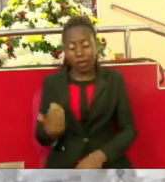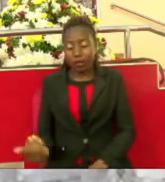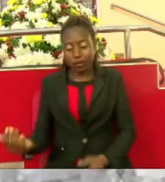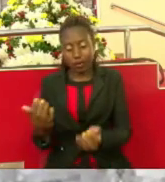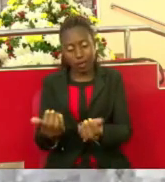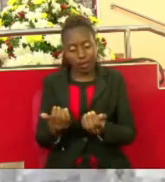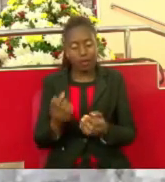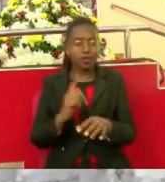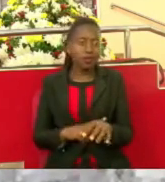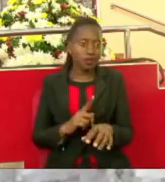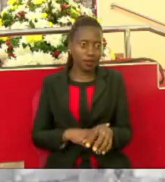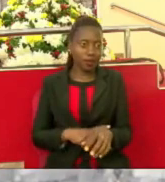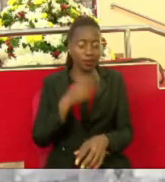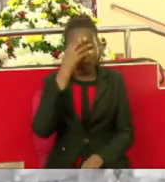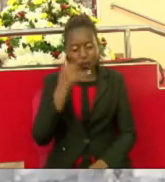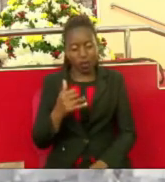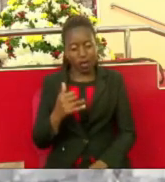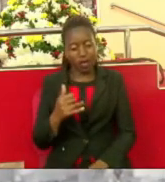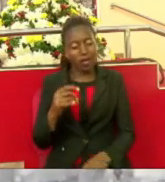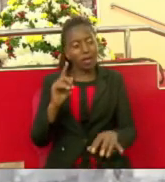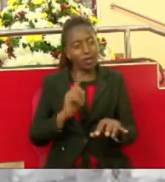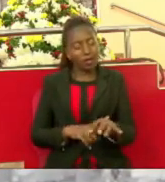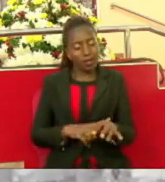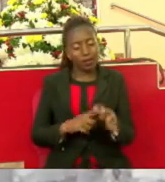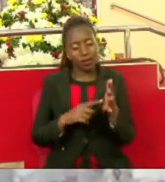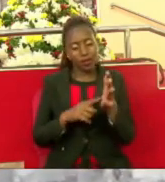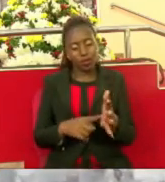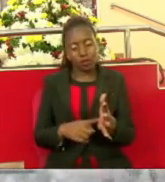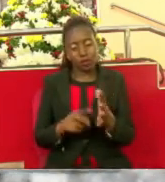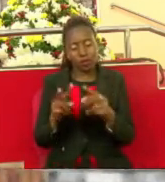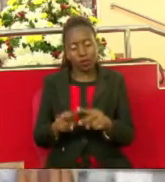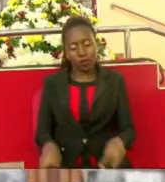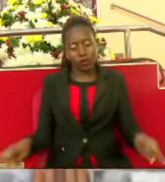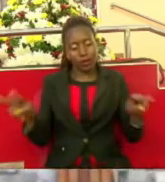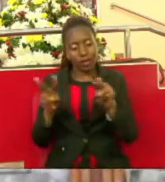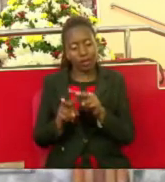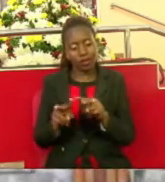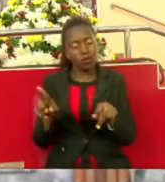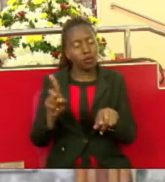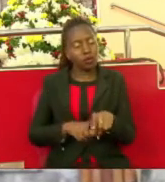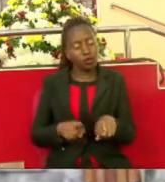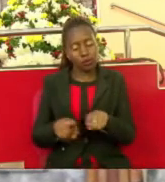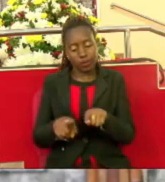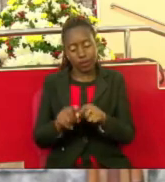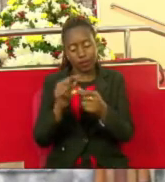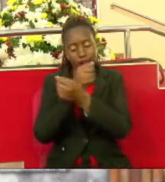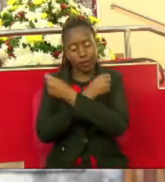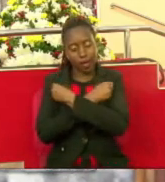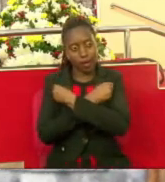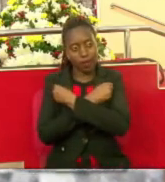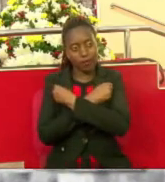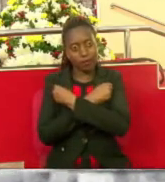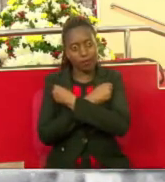love and value. Muda ni sawa sawa na thamani. na upendo. Let us create